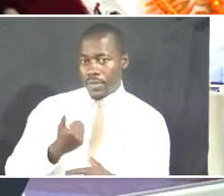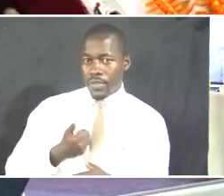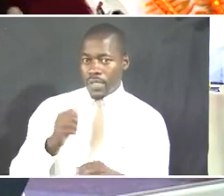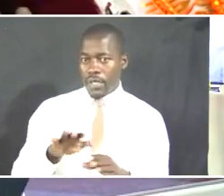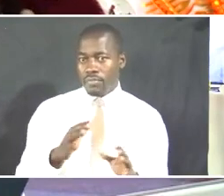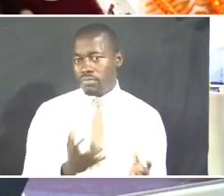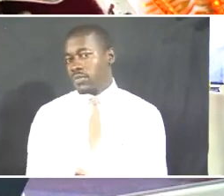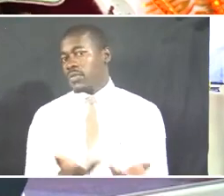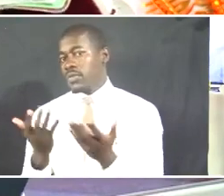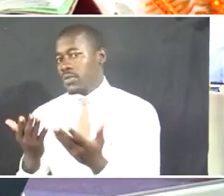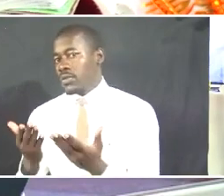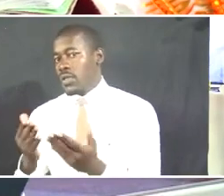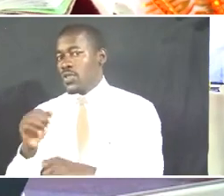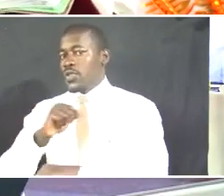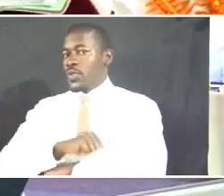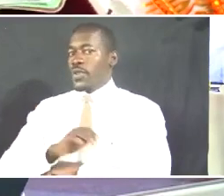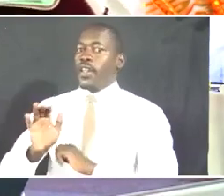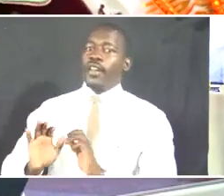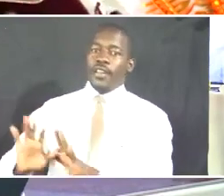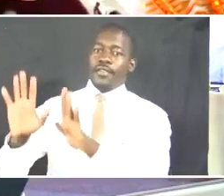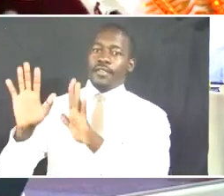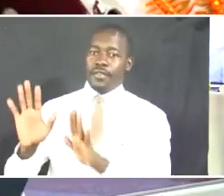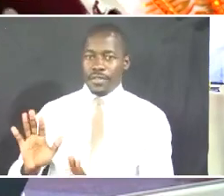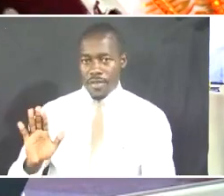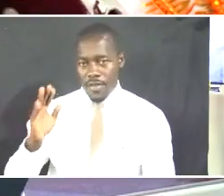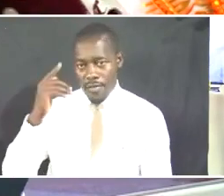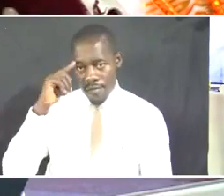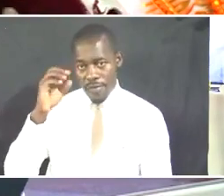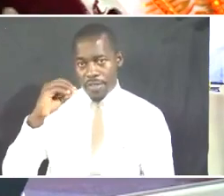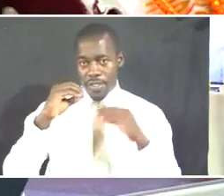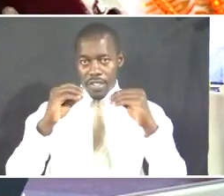responsibility to the teachers. But